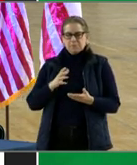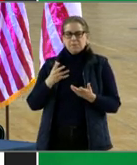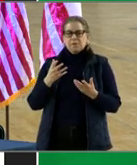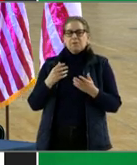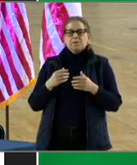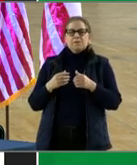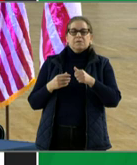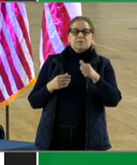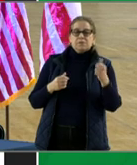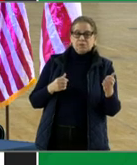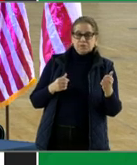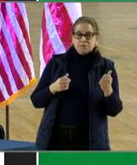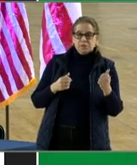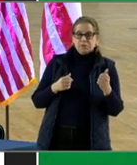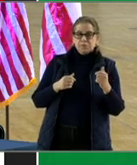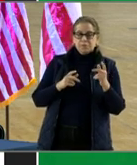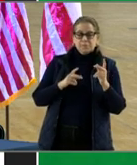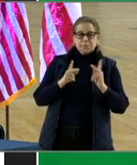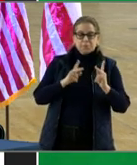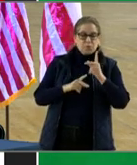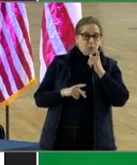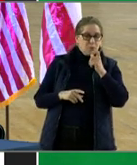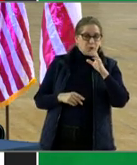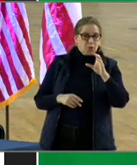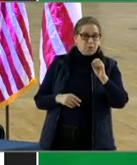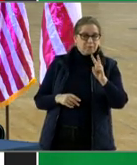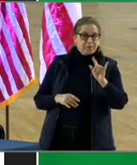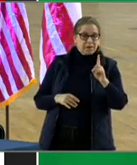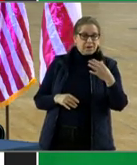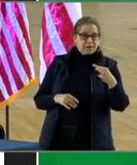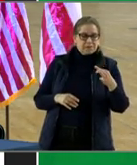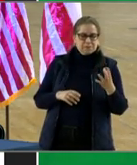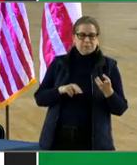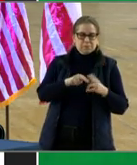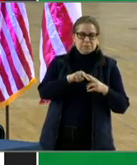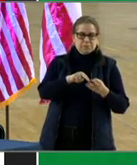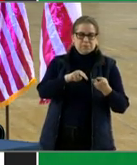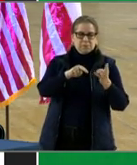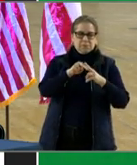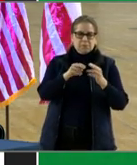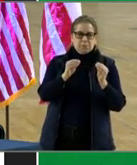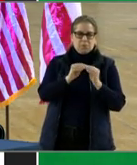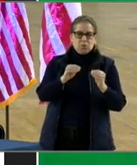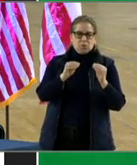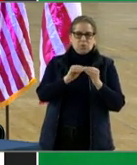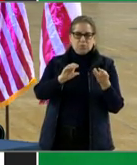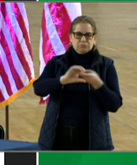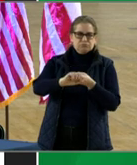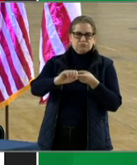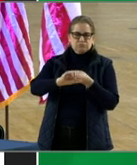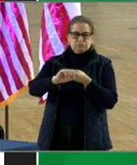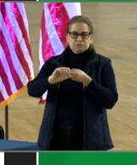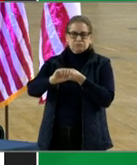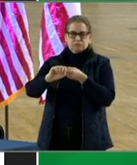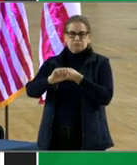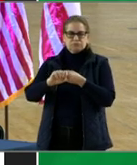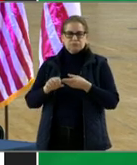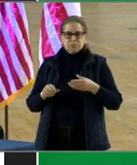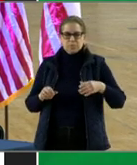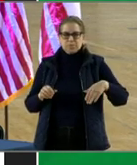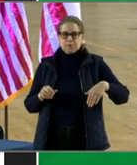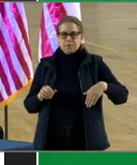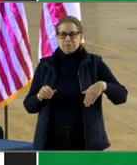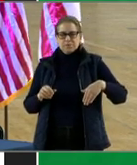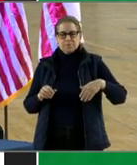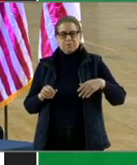COVID-19. United Medical Center is not reporting on a daily basis that they are seeing an increase in COVID-related patients. At